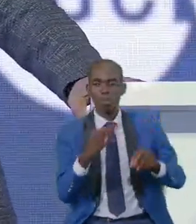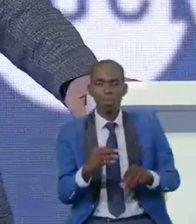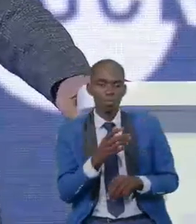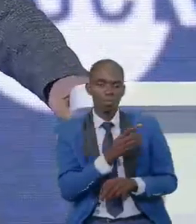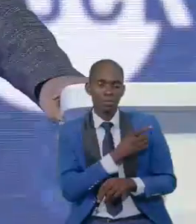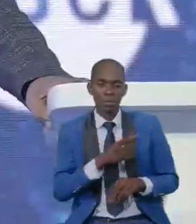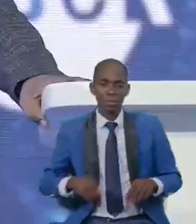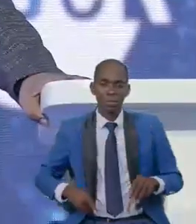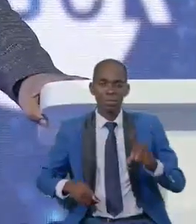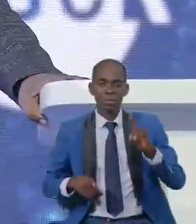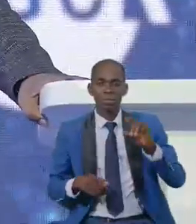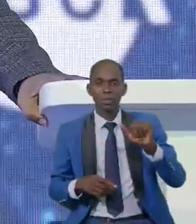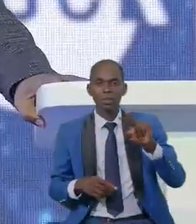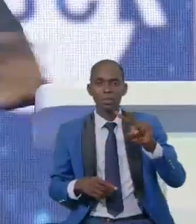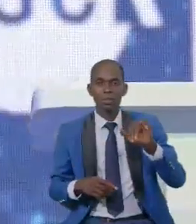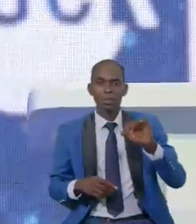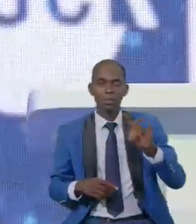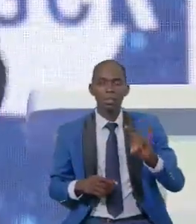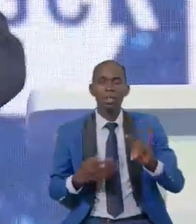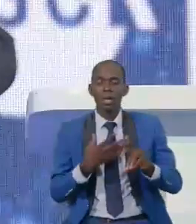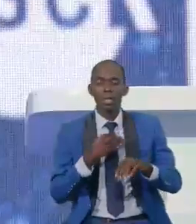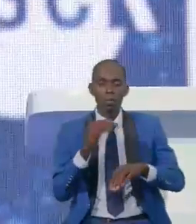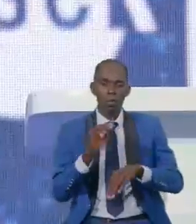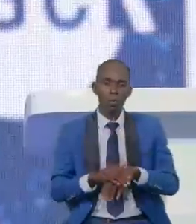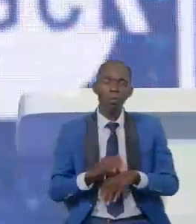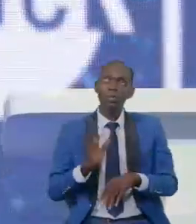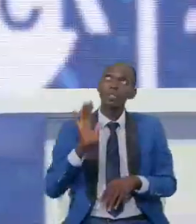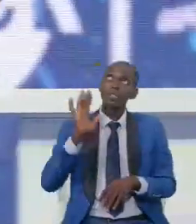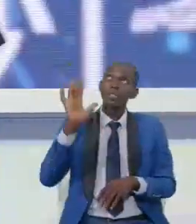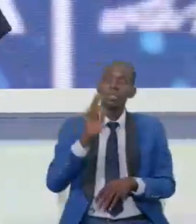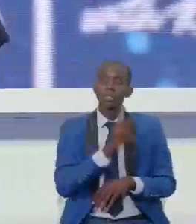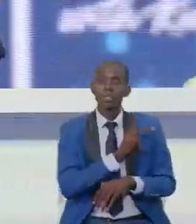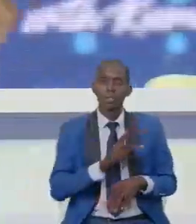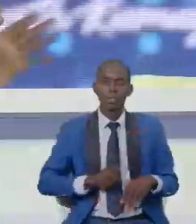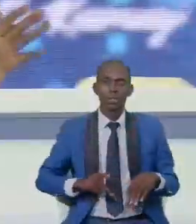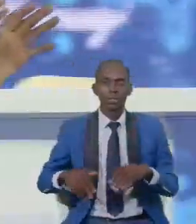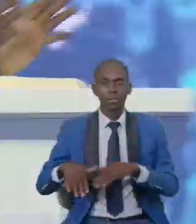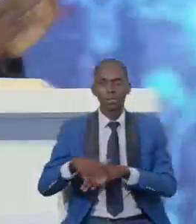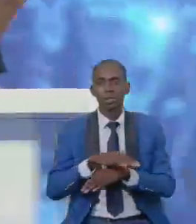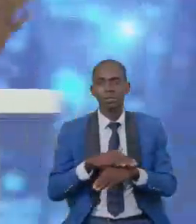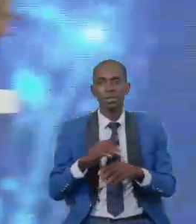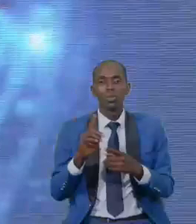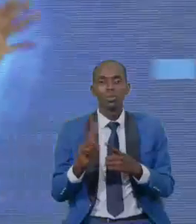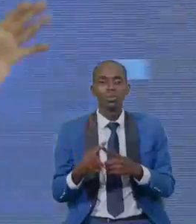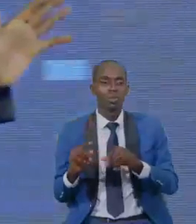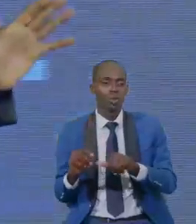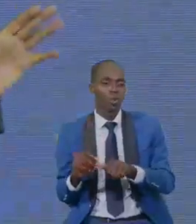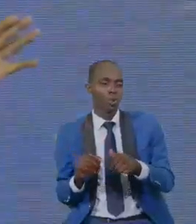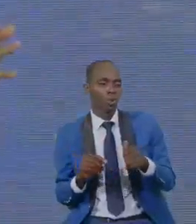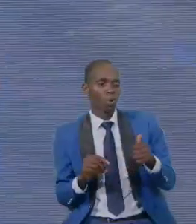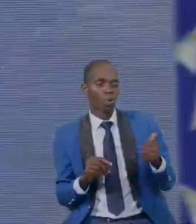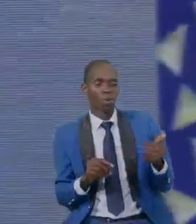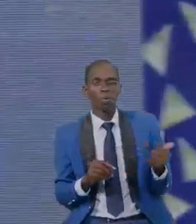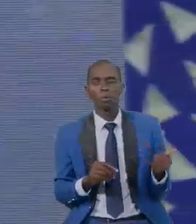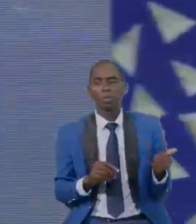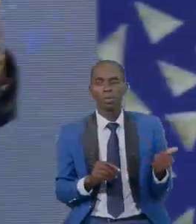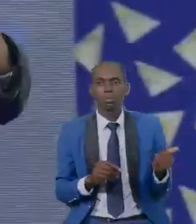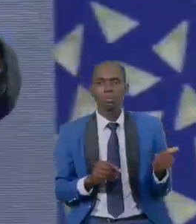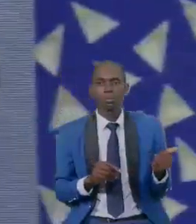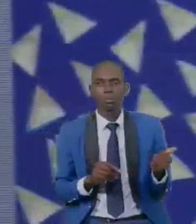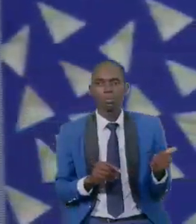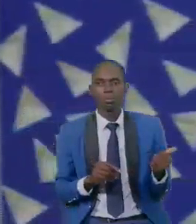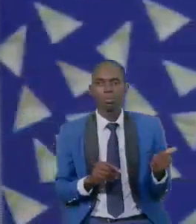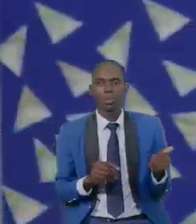And upon his kingdom to order it.